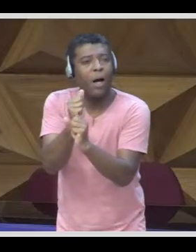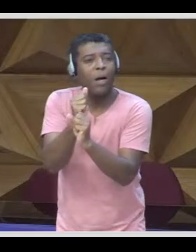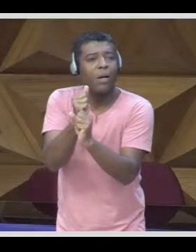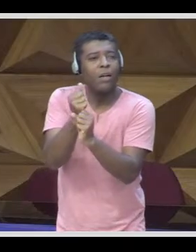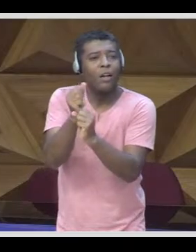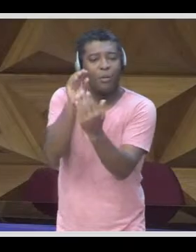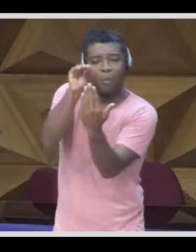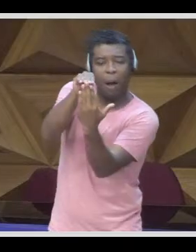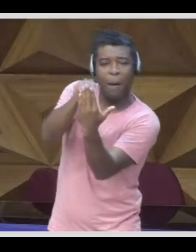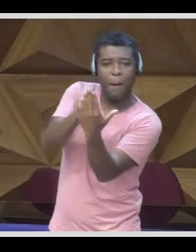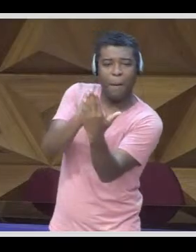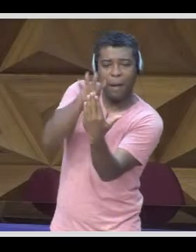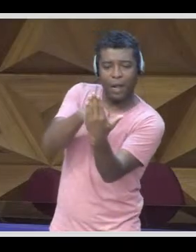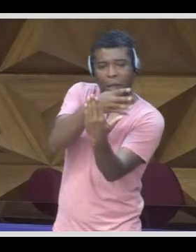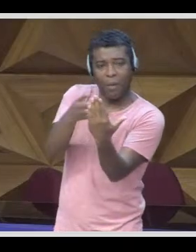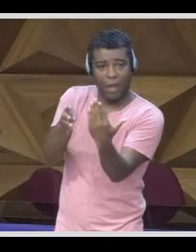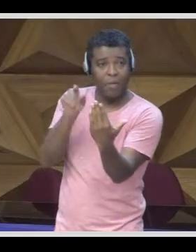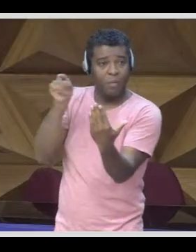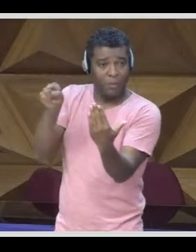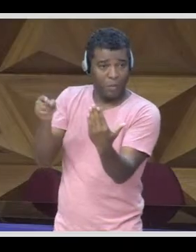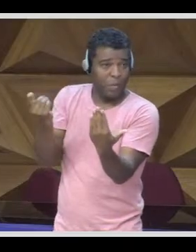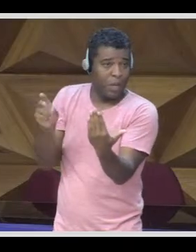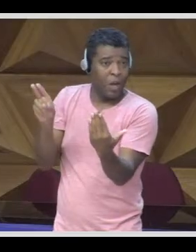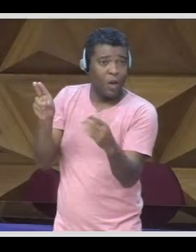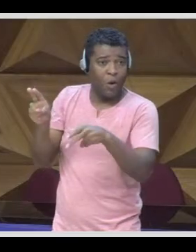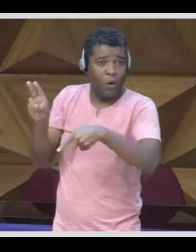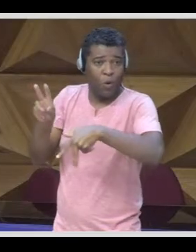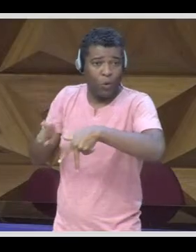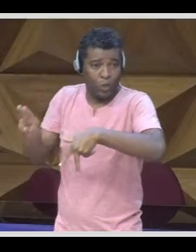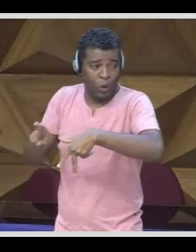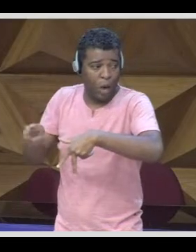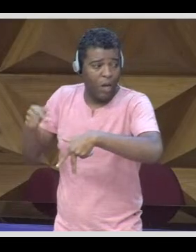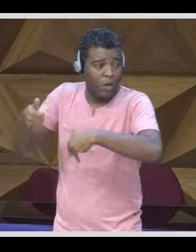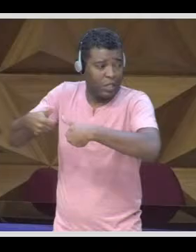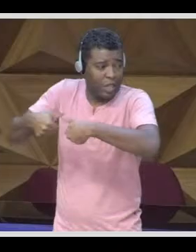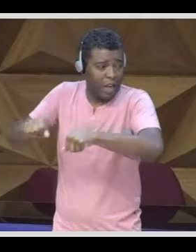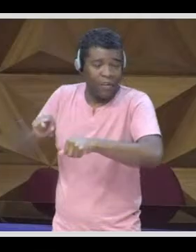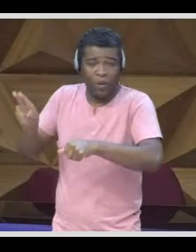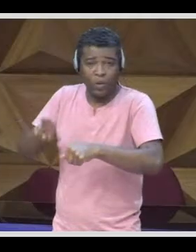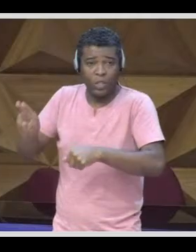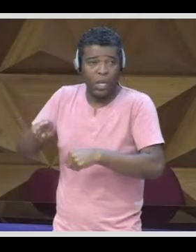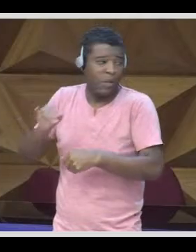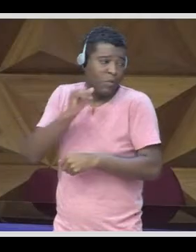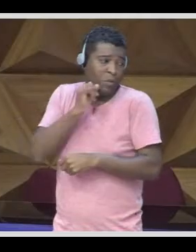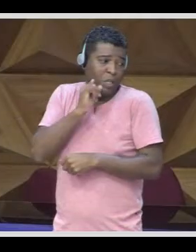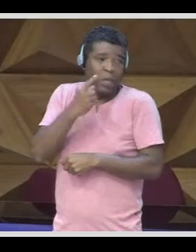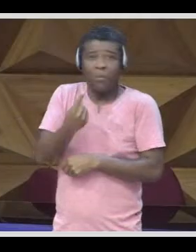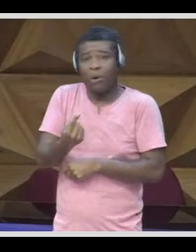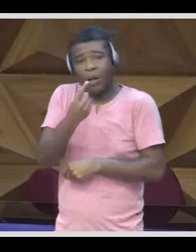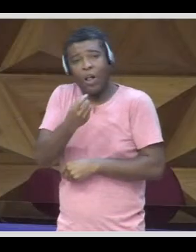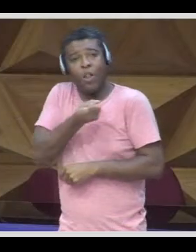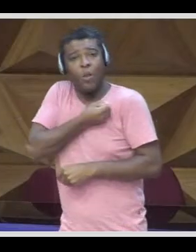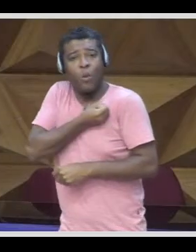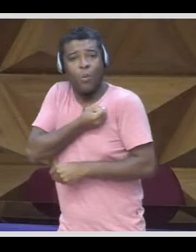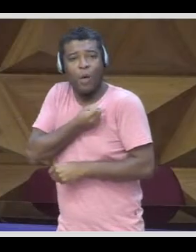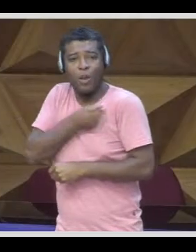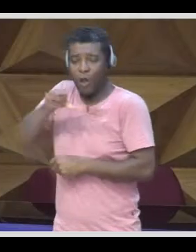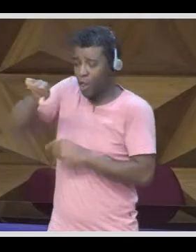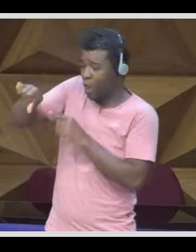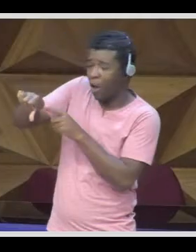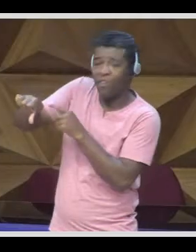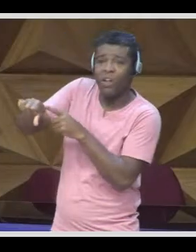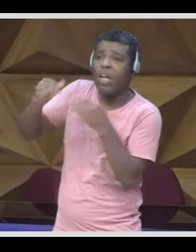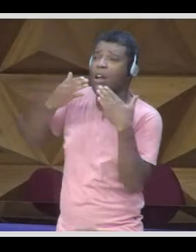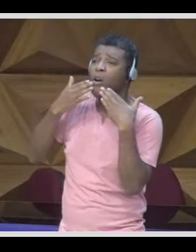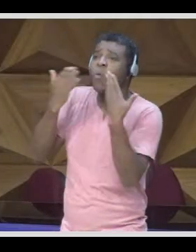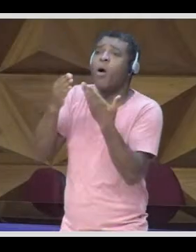was listening to the song, Have a Drink on Me, number 9 here, what's the novelty for him with respect to that song,